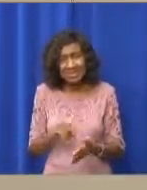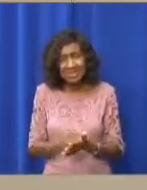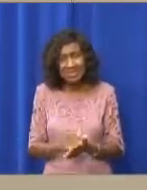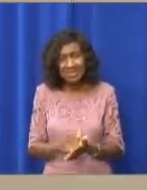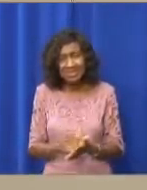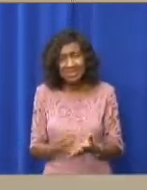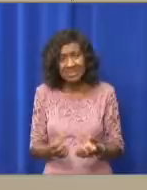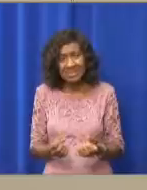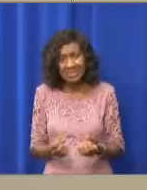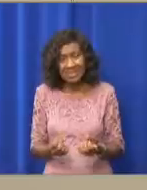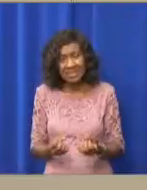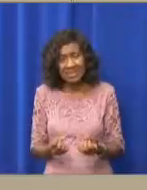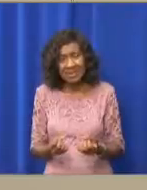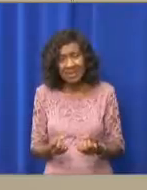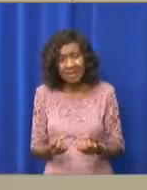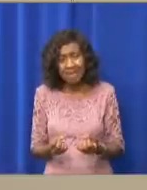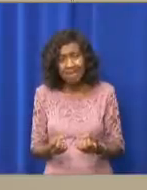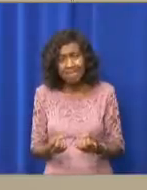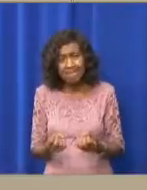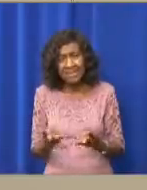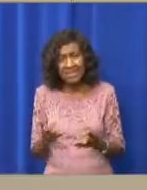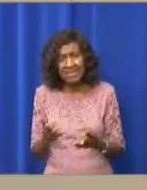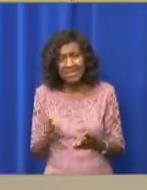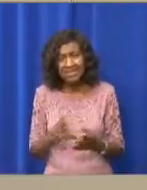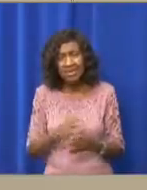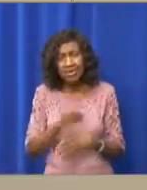majority, not more than majority, all but